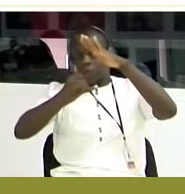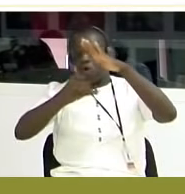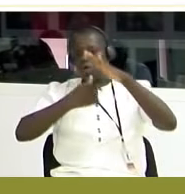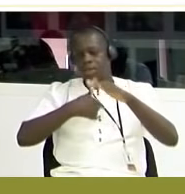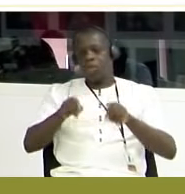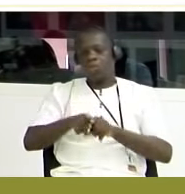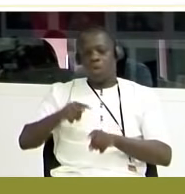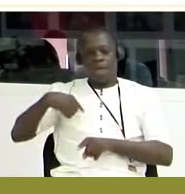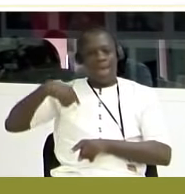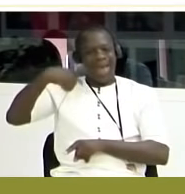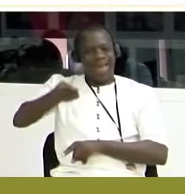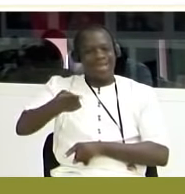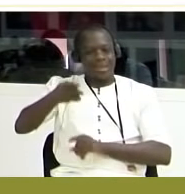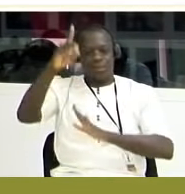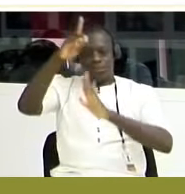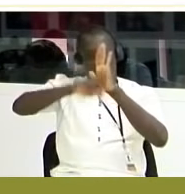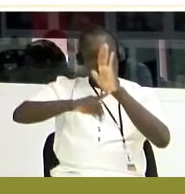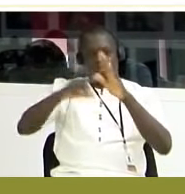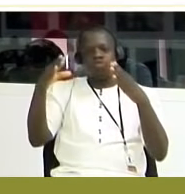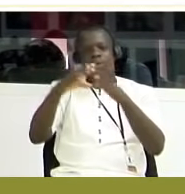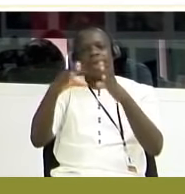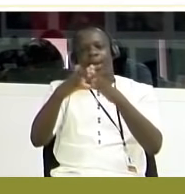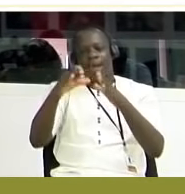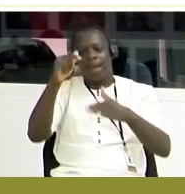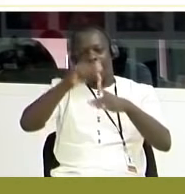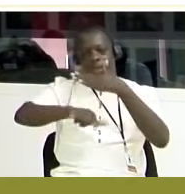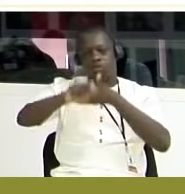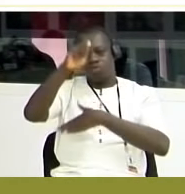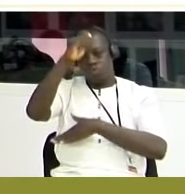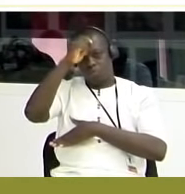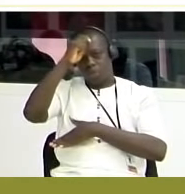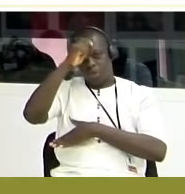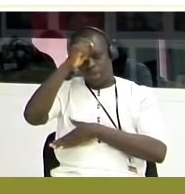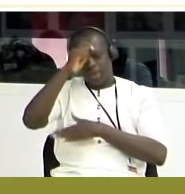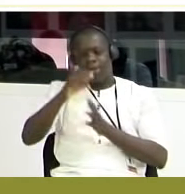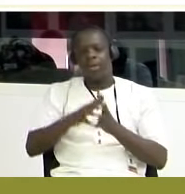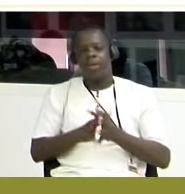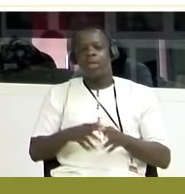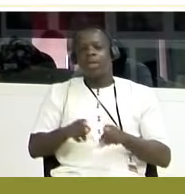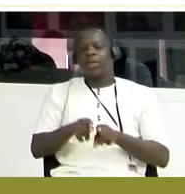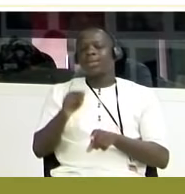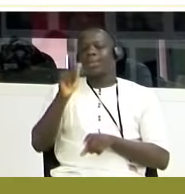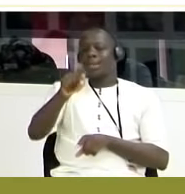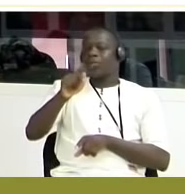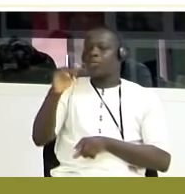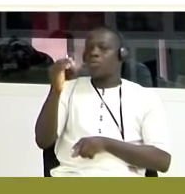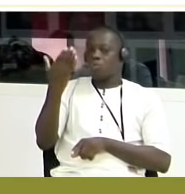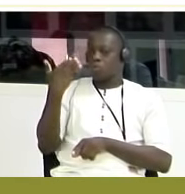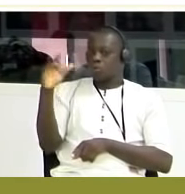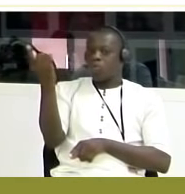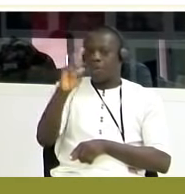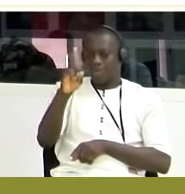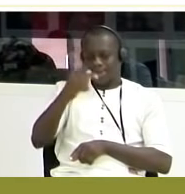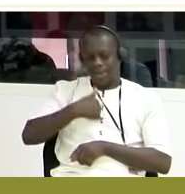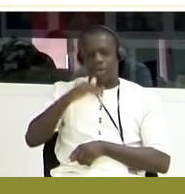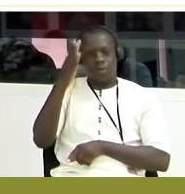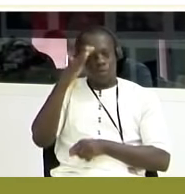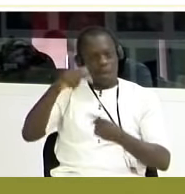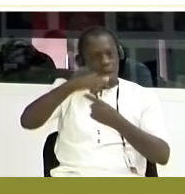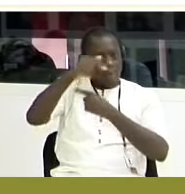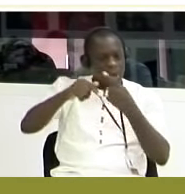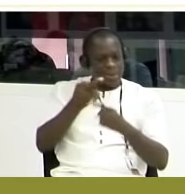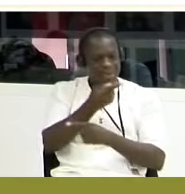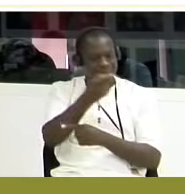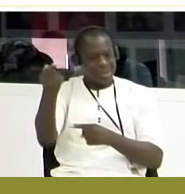course together in Turkey. That was what I knew about them.